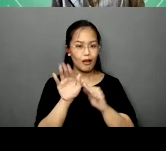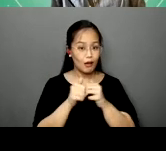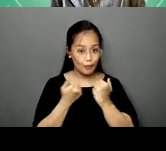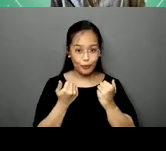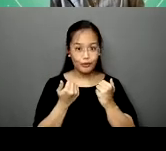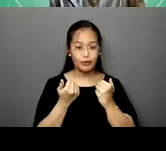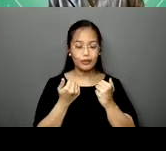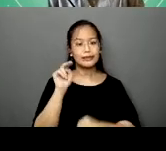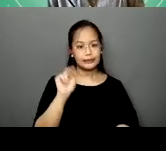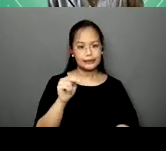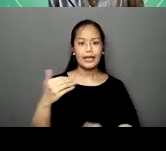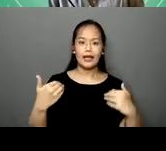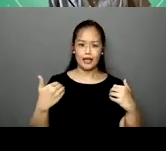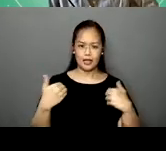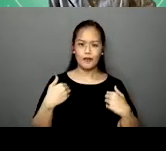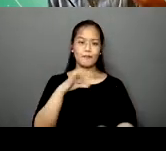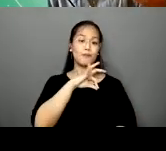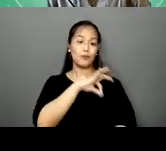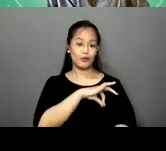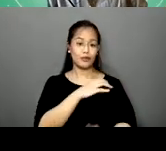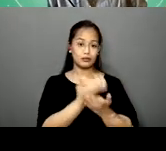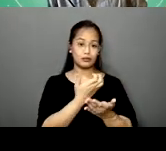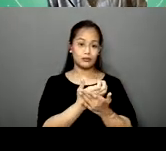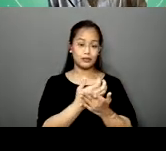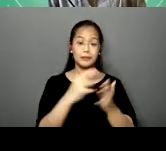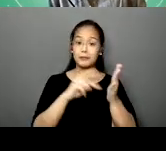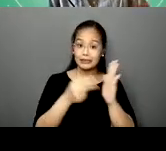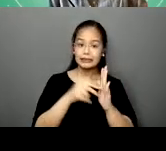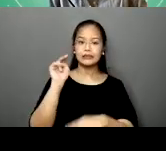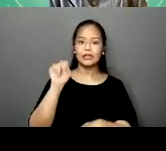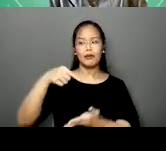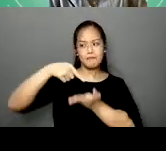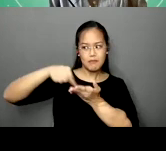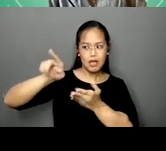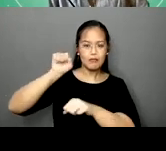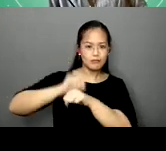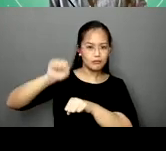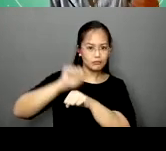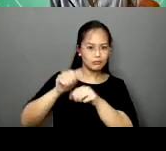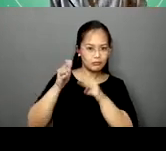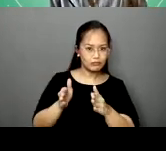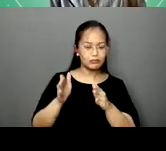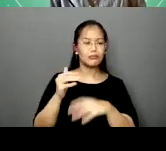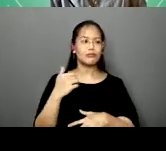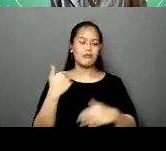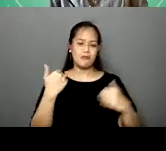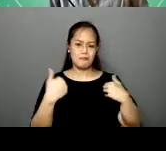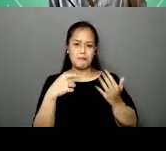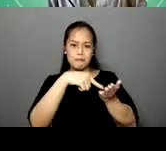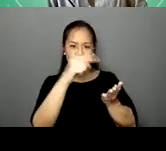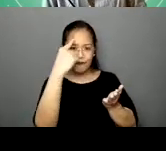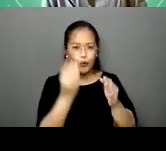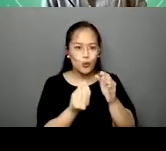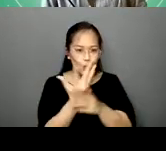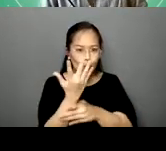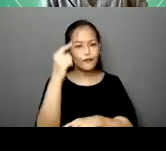a profitable economy, being able to pay for labor, being able to pay for growth, for